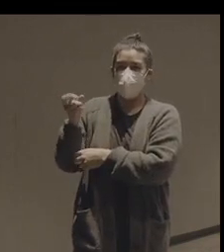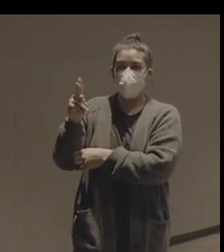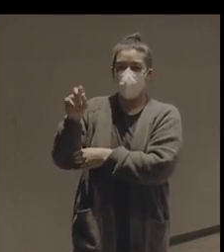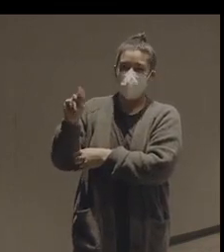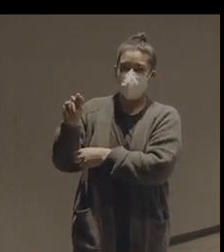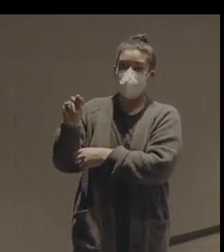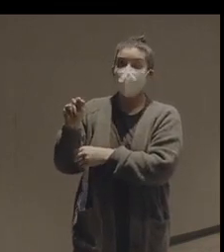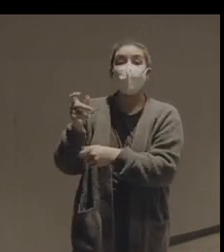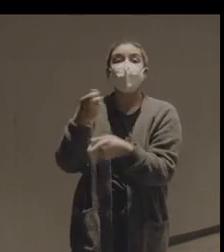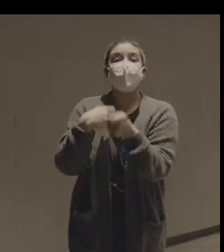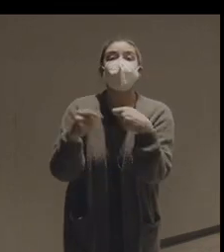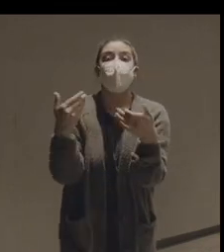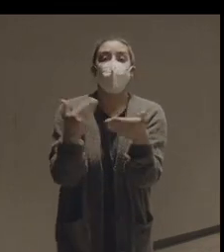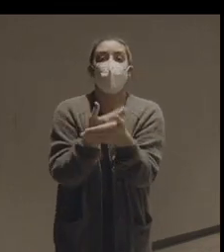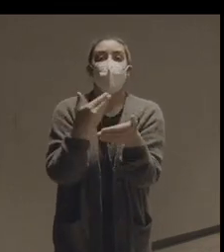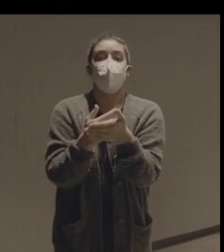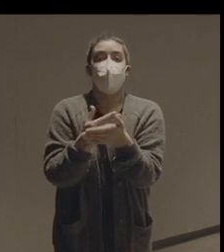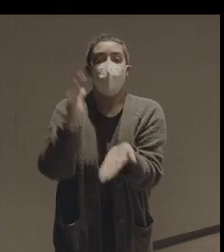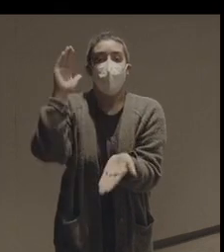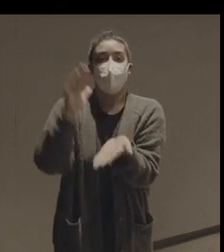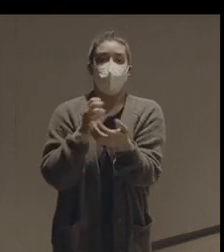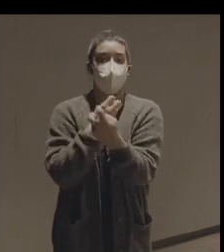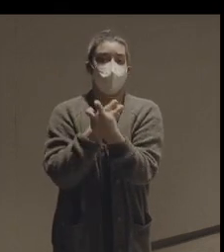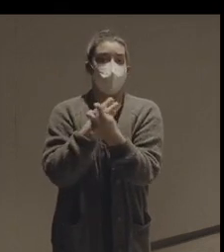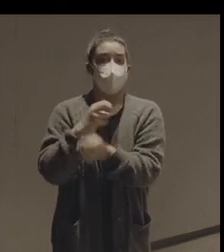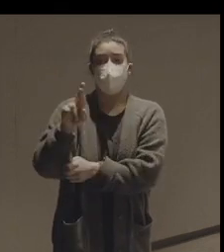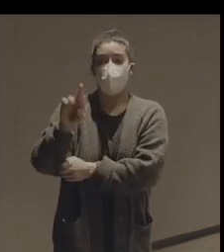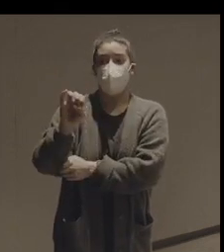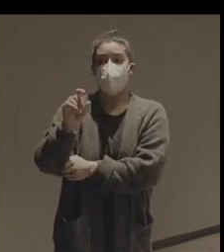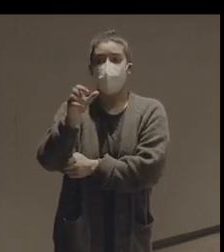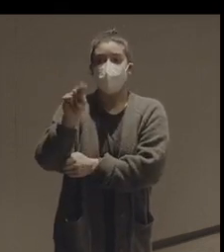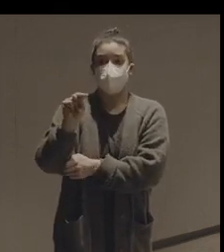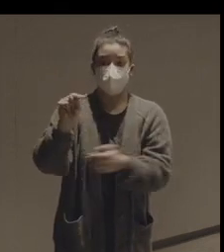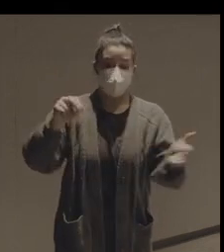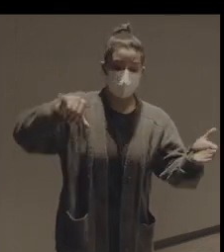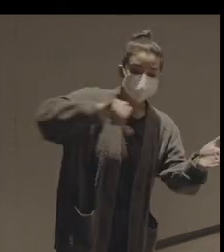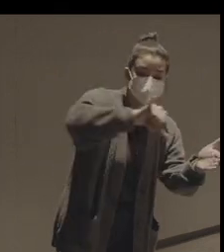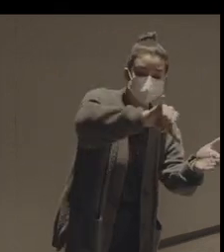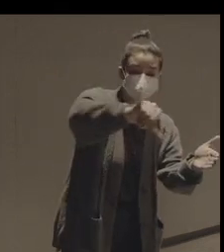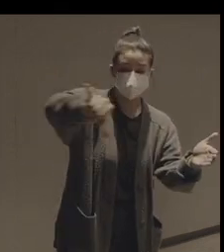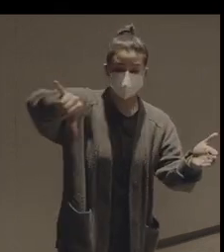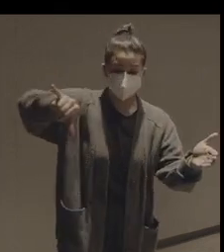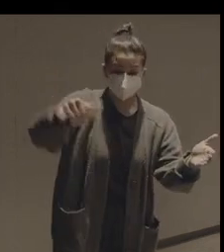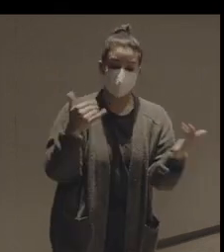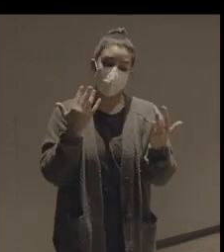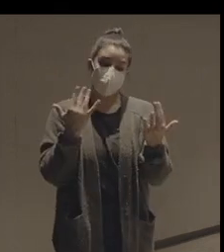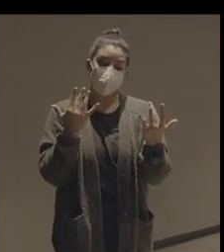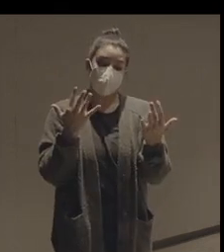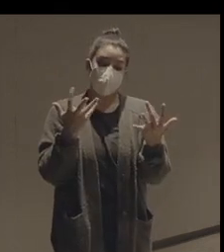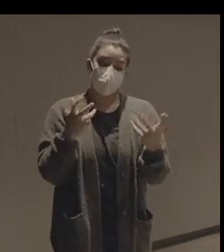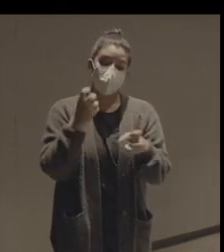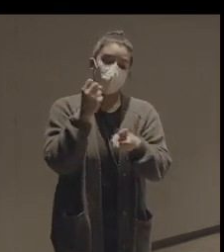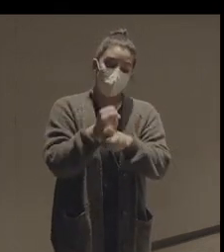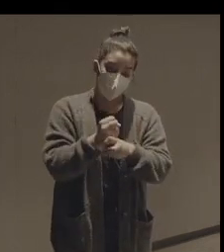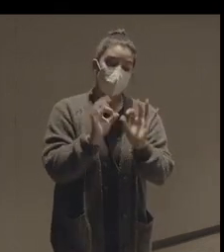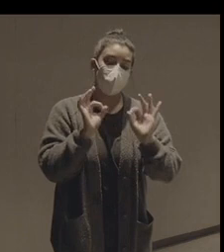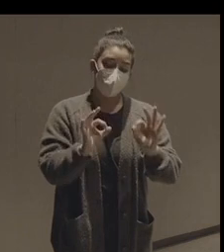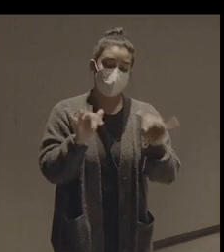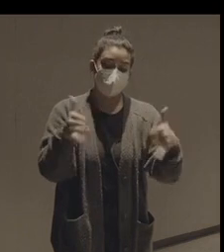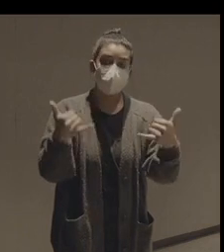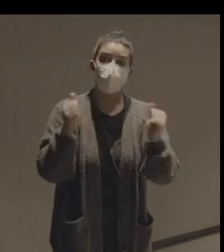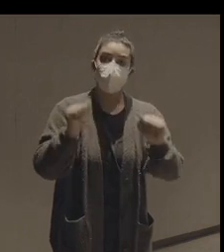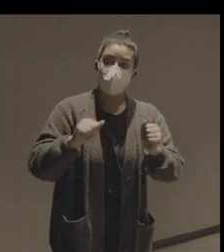controlled lighting and sequenced timing. The use of thin layers of colors harken back to the artist's studies of the Dutch